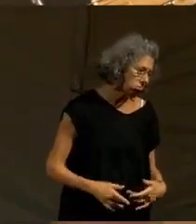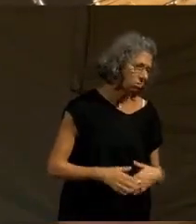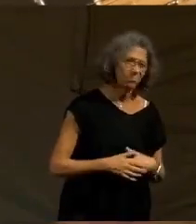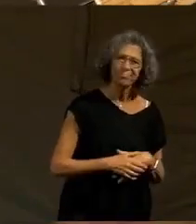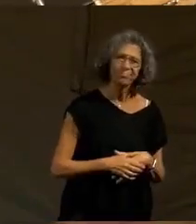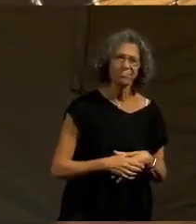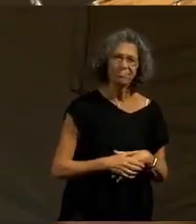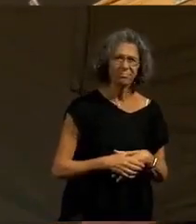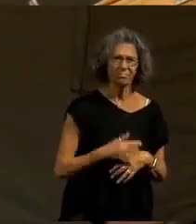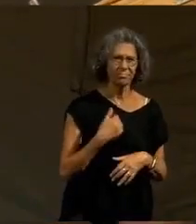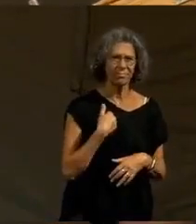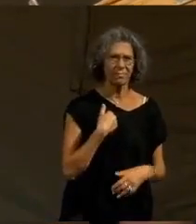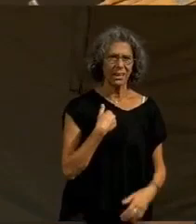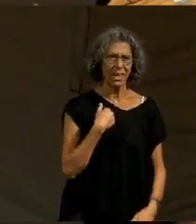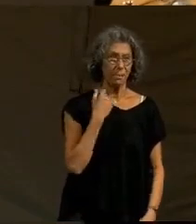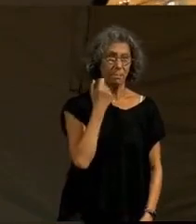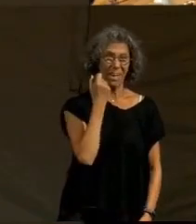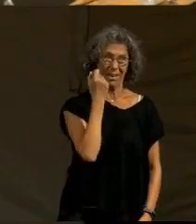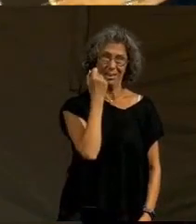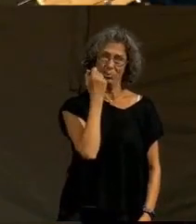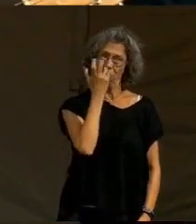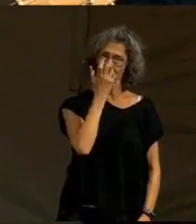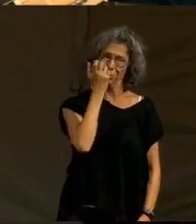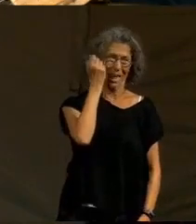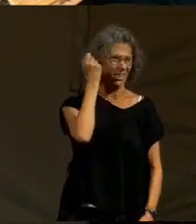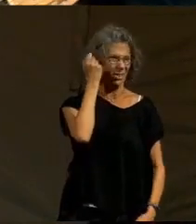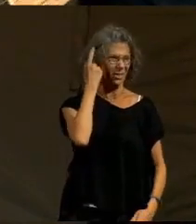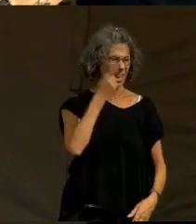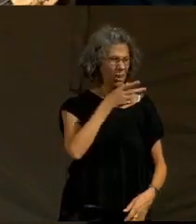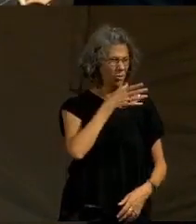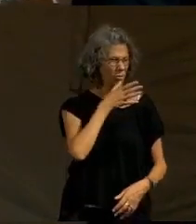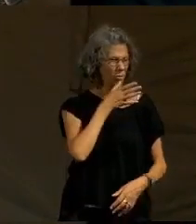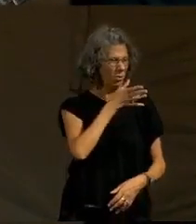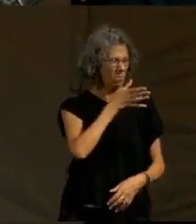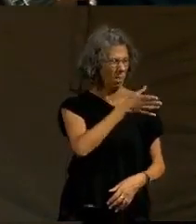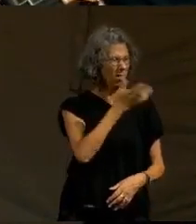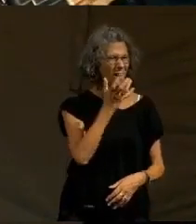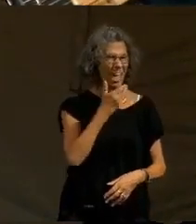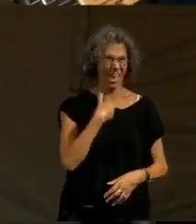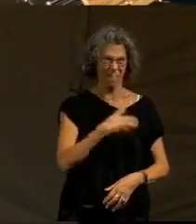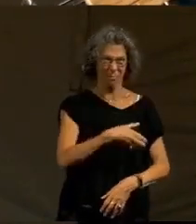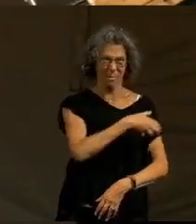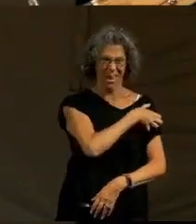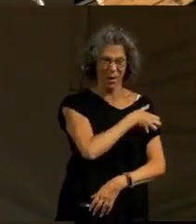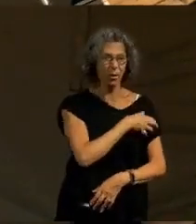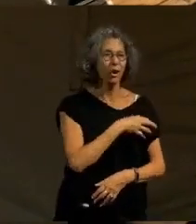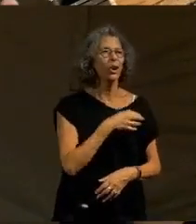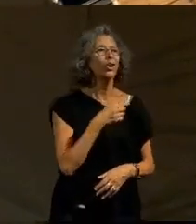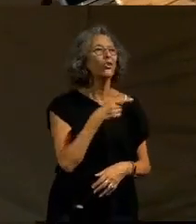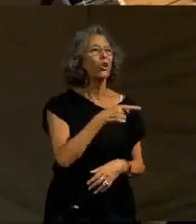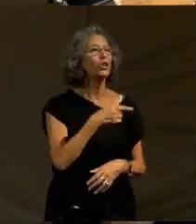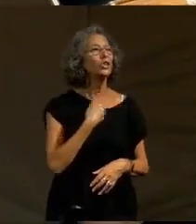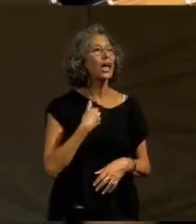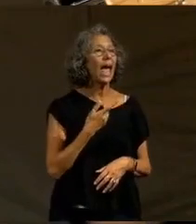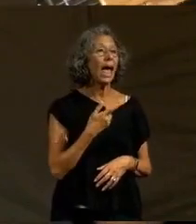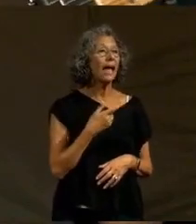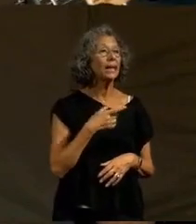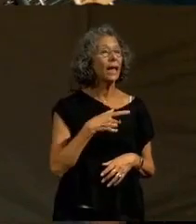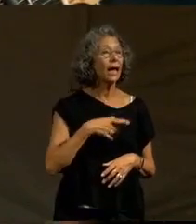understand the power of a grandmother. Inside every grandmother's purse, there is another purse, a little